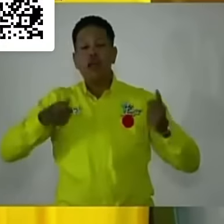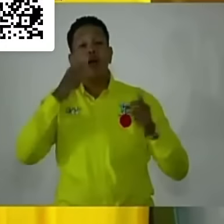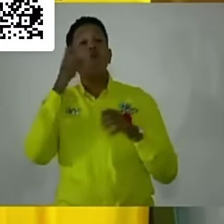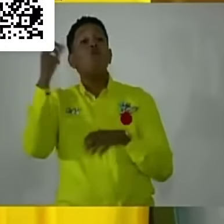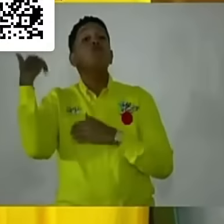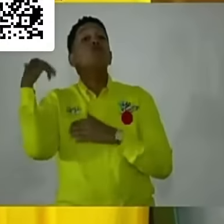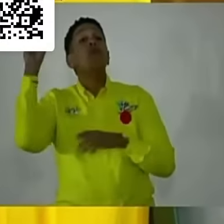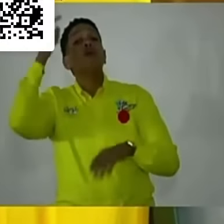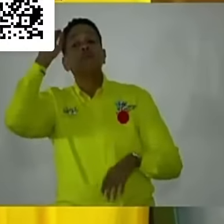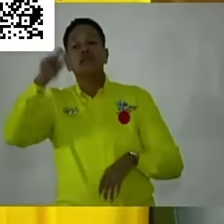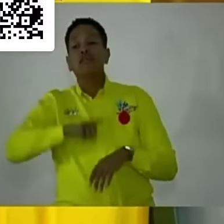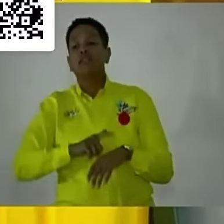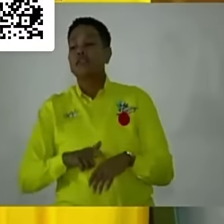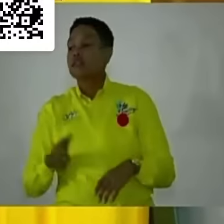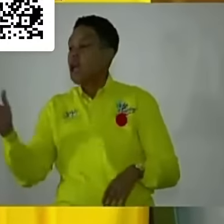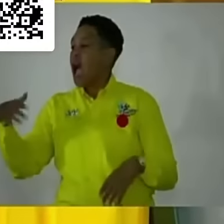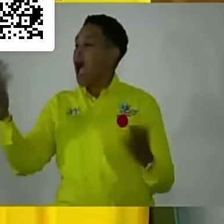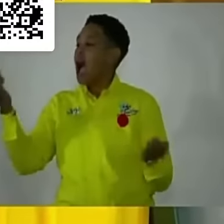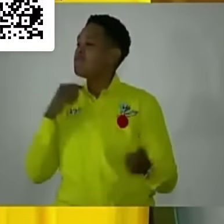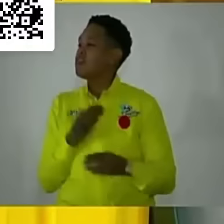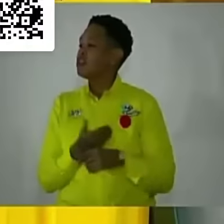know the bauxite, leave me alone.